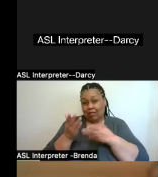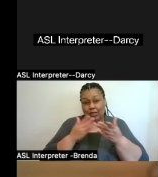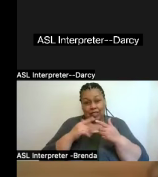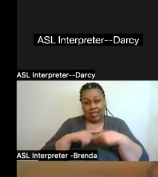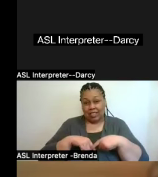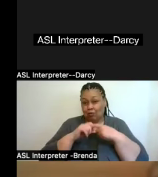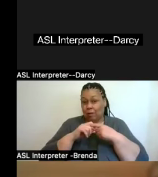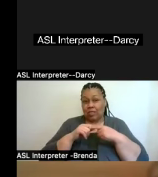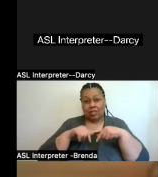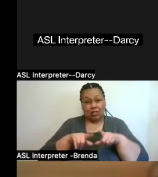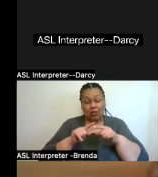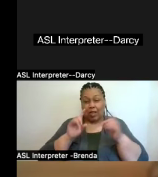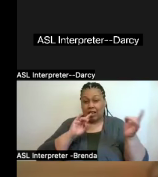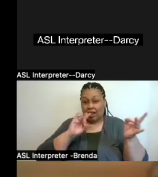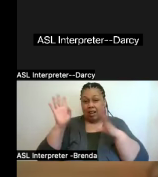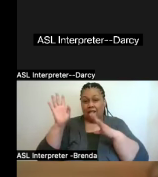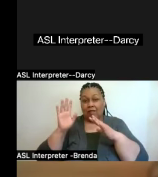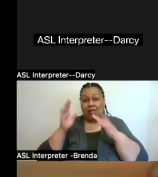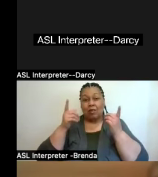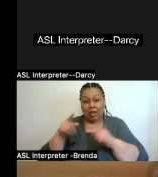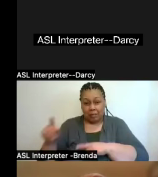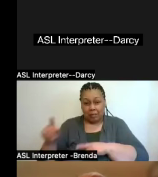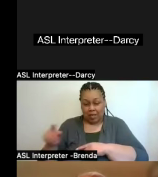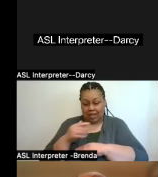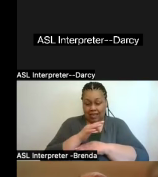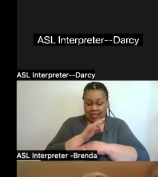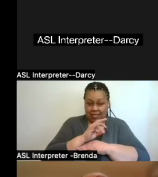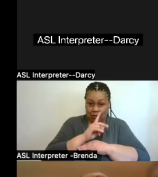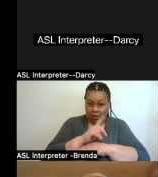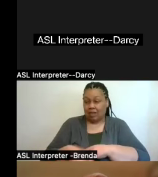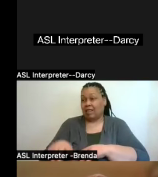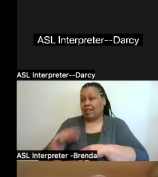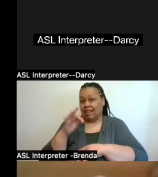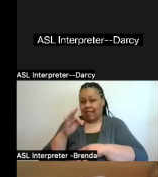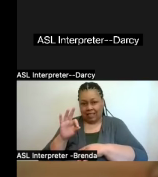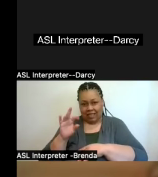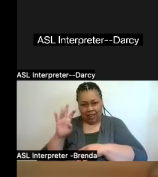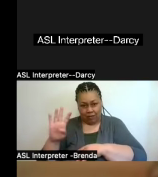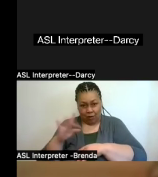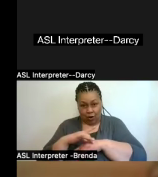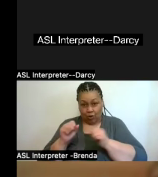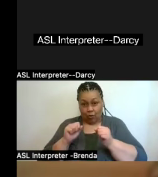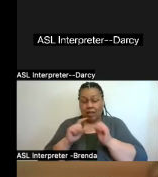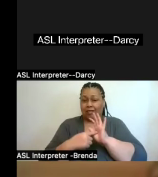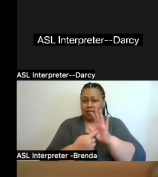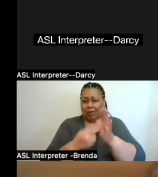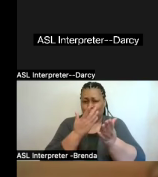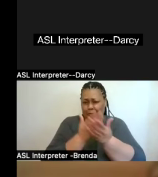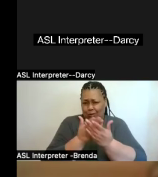think the combination of the 1971 and 1994 earthquakes expressed this quite well. Next slide.